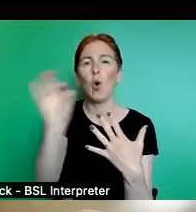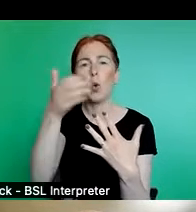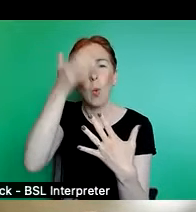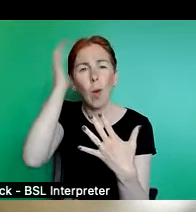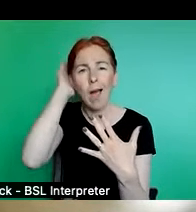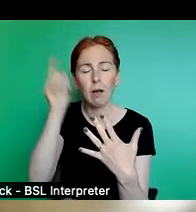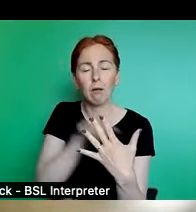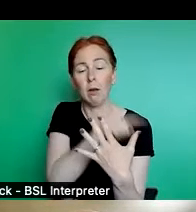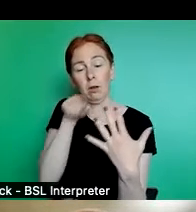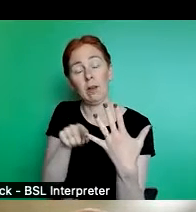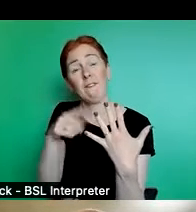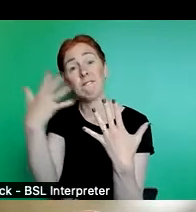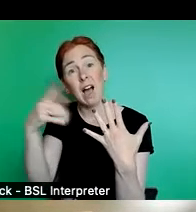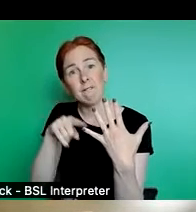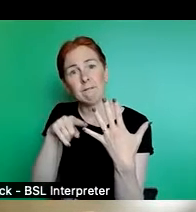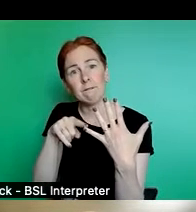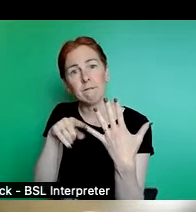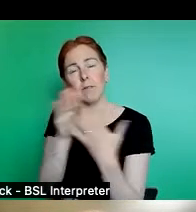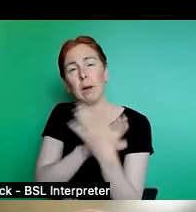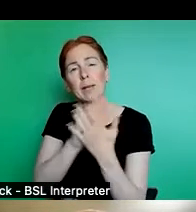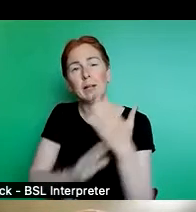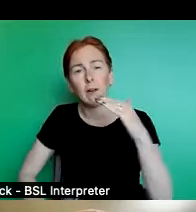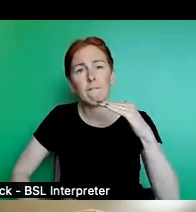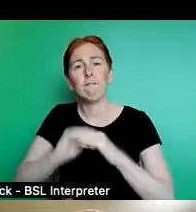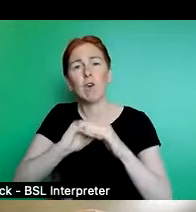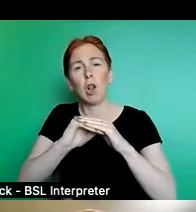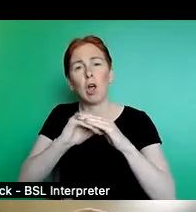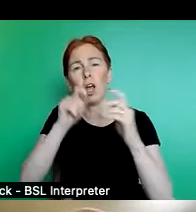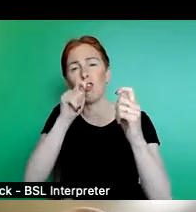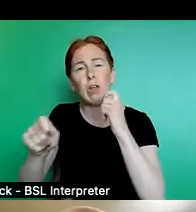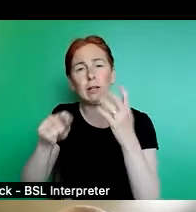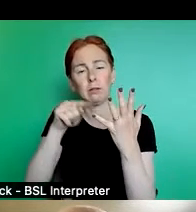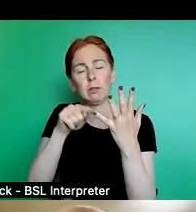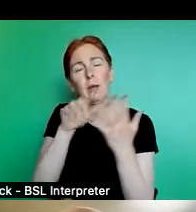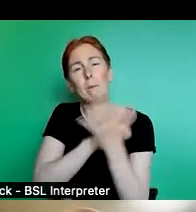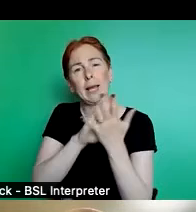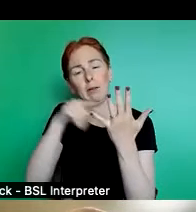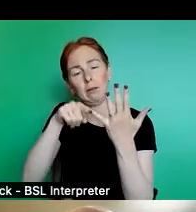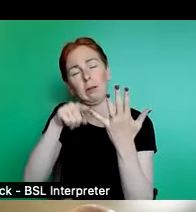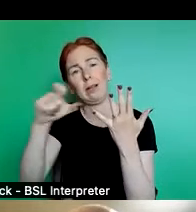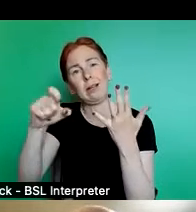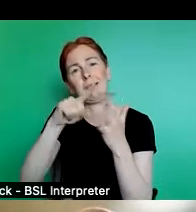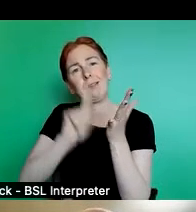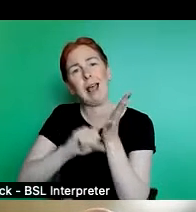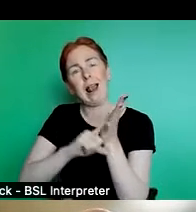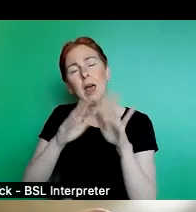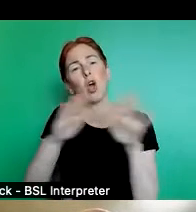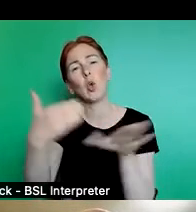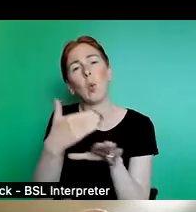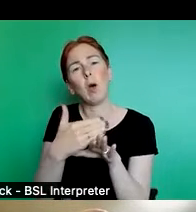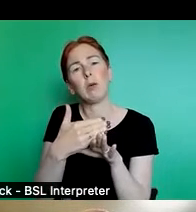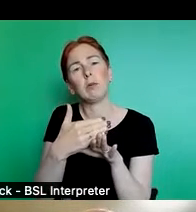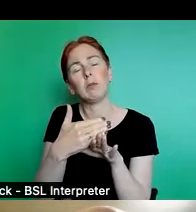change in the protein, and that cannot cause a functional protein to be made. And we know that's pathogenic, so that's class